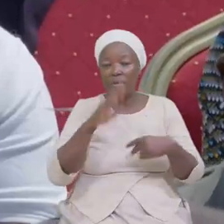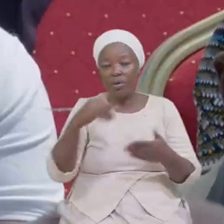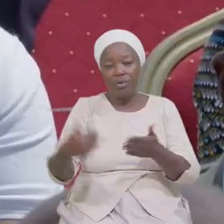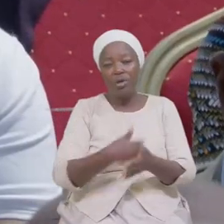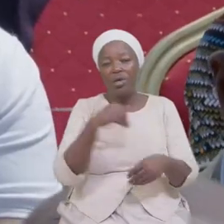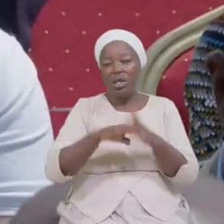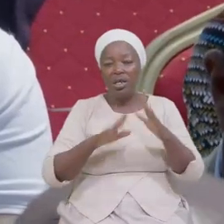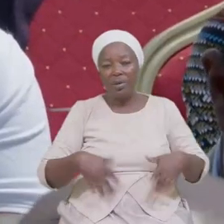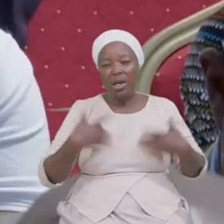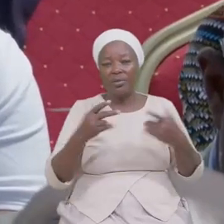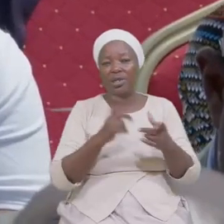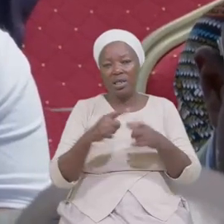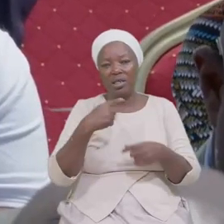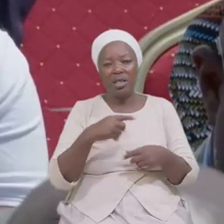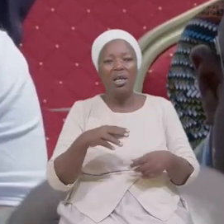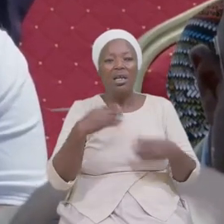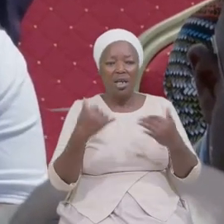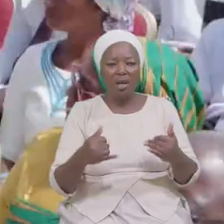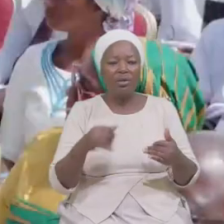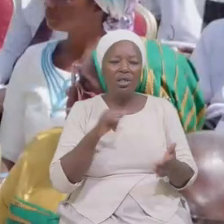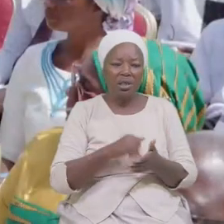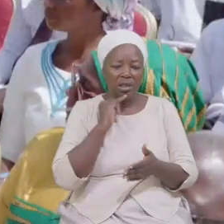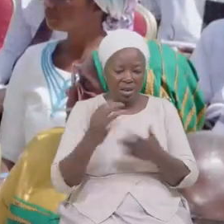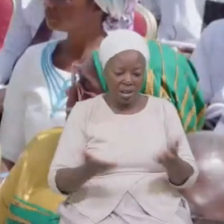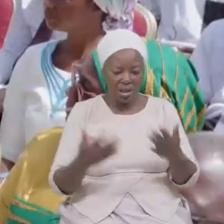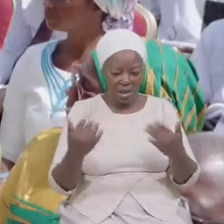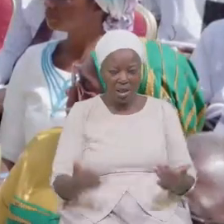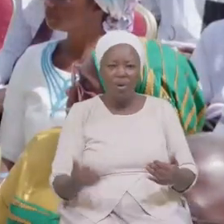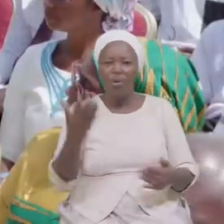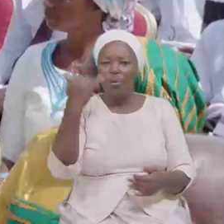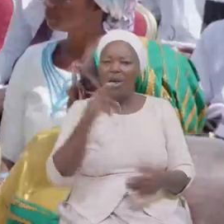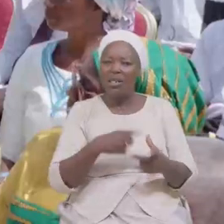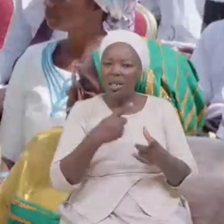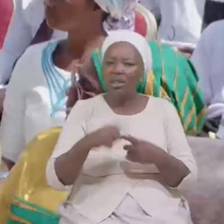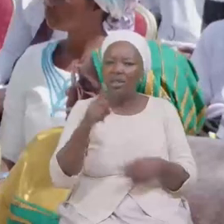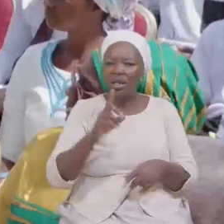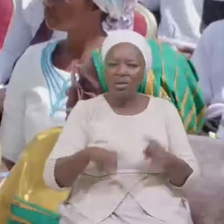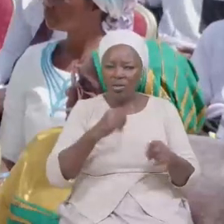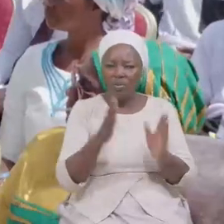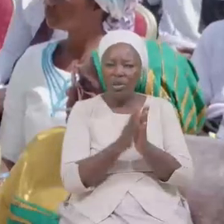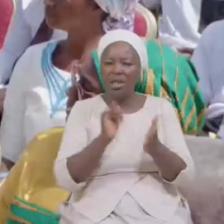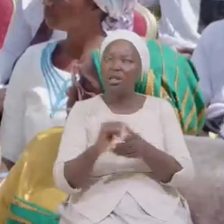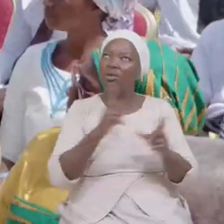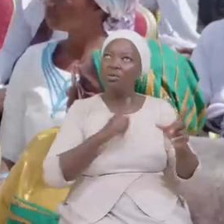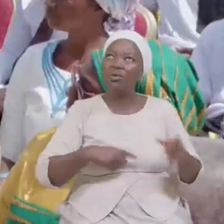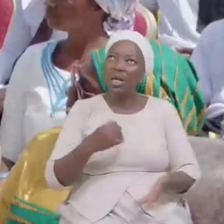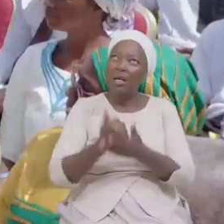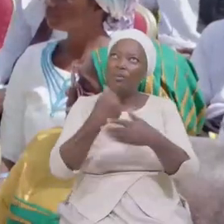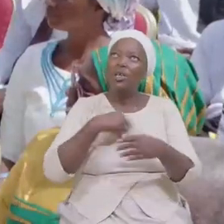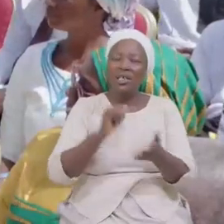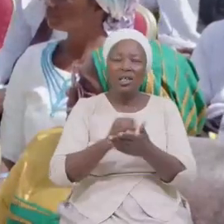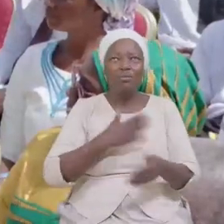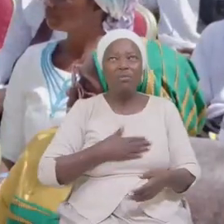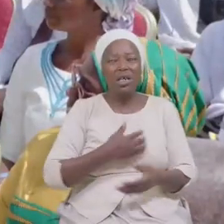lives, it says, they are now available. Why don't you then say, Lord, help me that my salvation will be firm